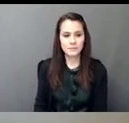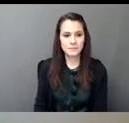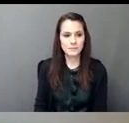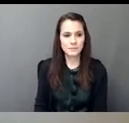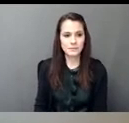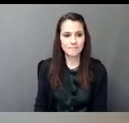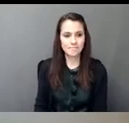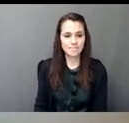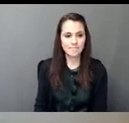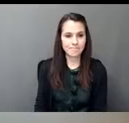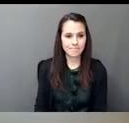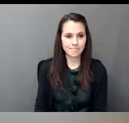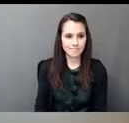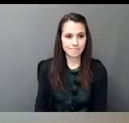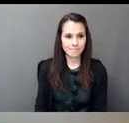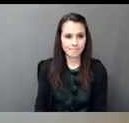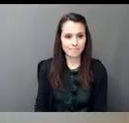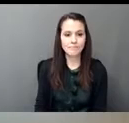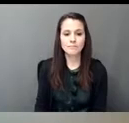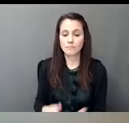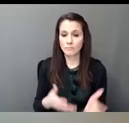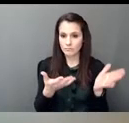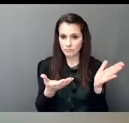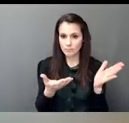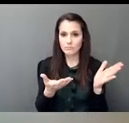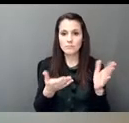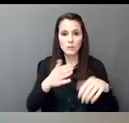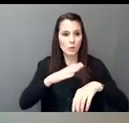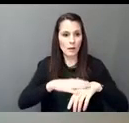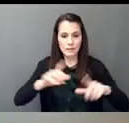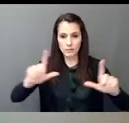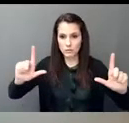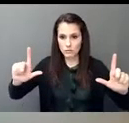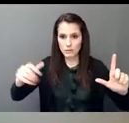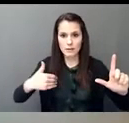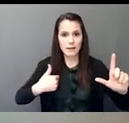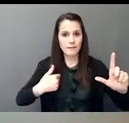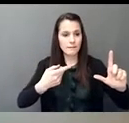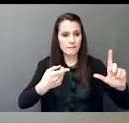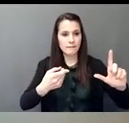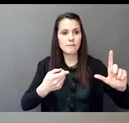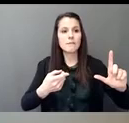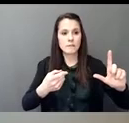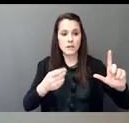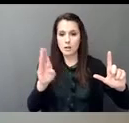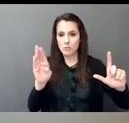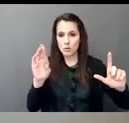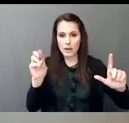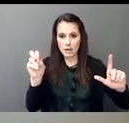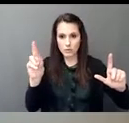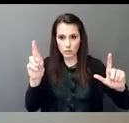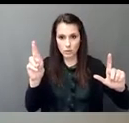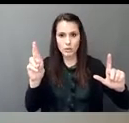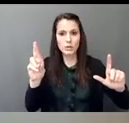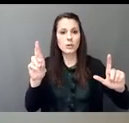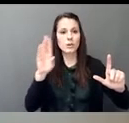All right. So on my screen, I have a web browser, and I'm going to click inside the